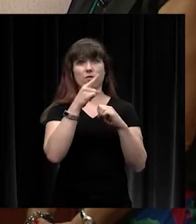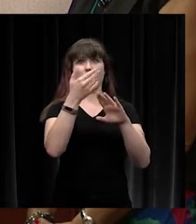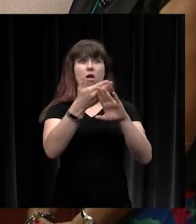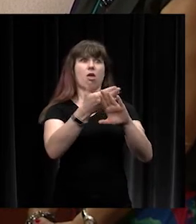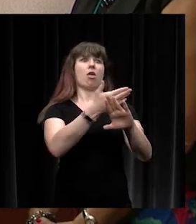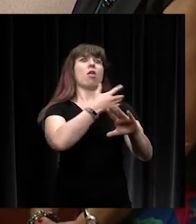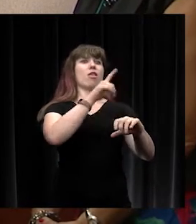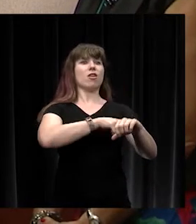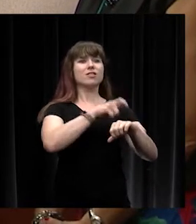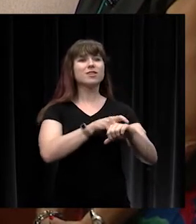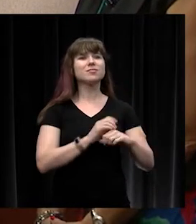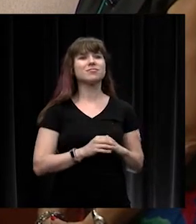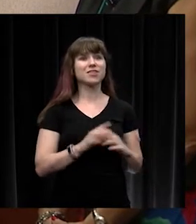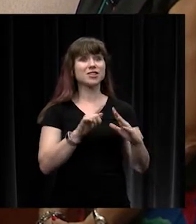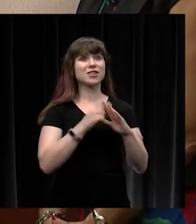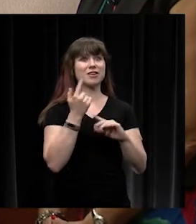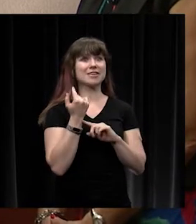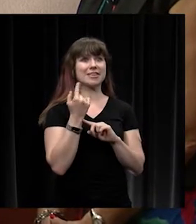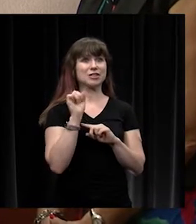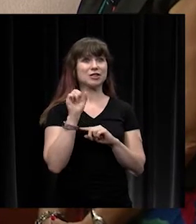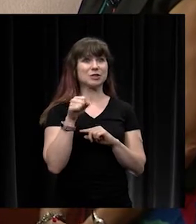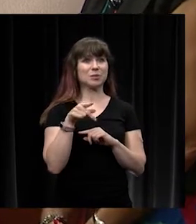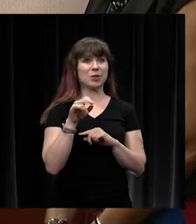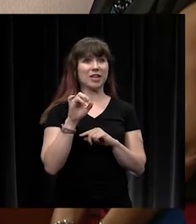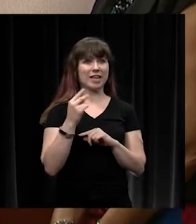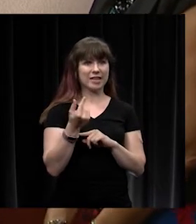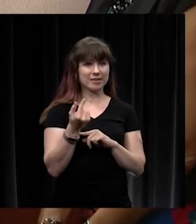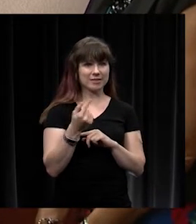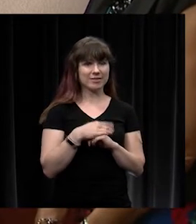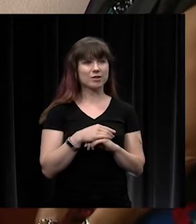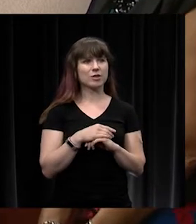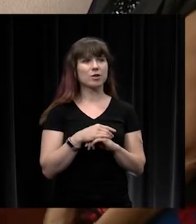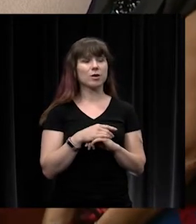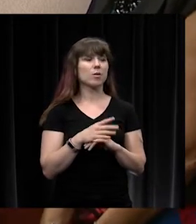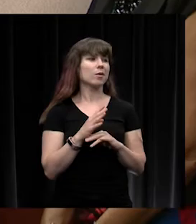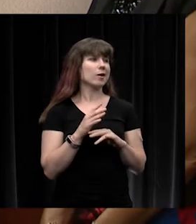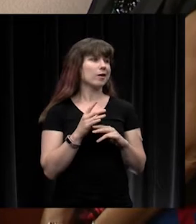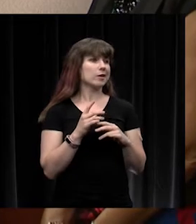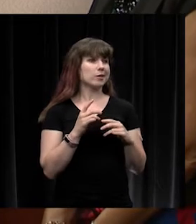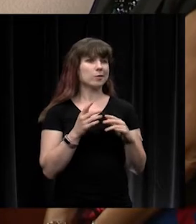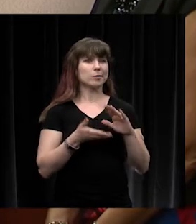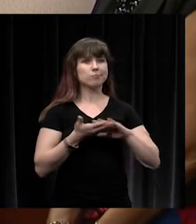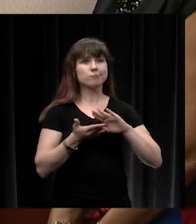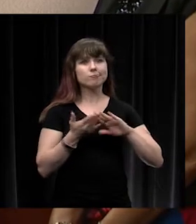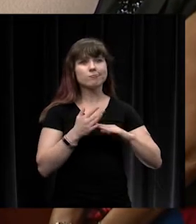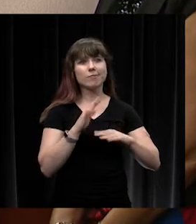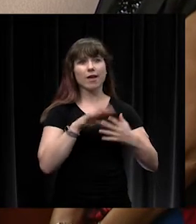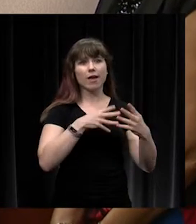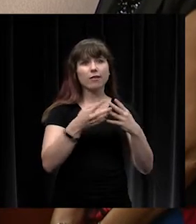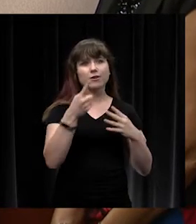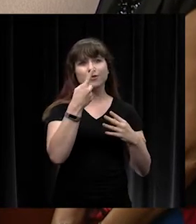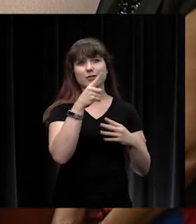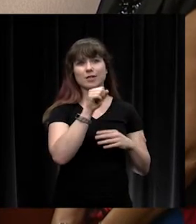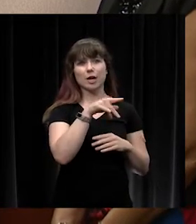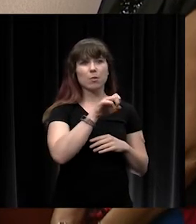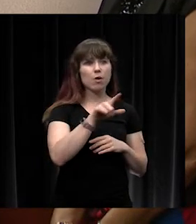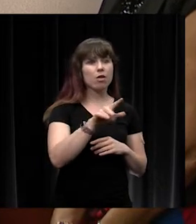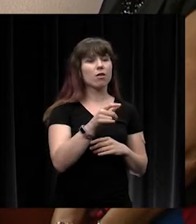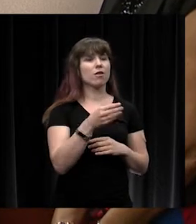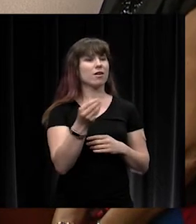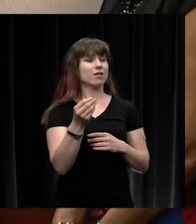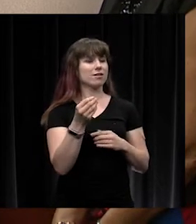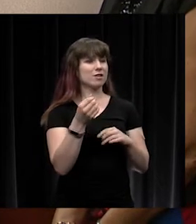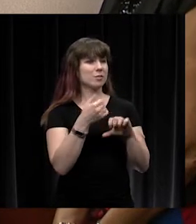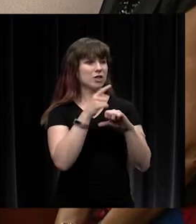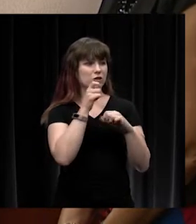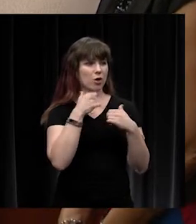It really started last spring. We were doing calendars, for example, in April and preparing, making sure that we weren't